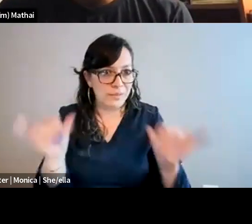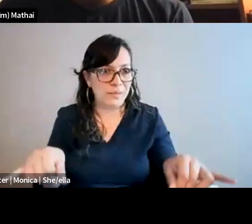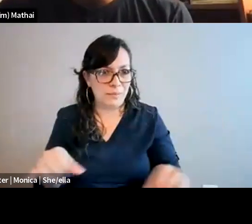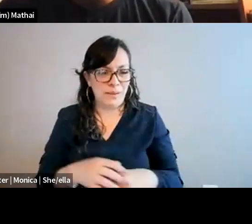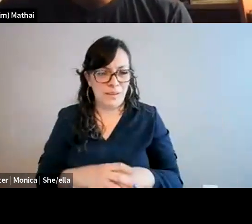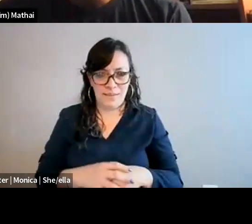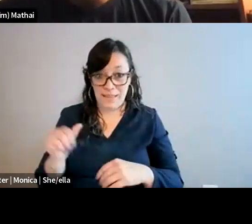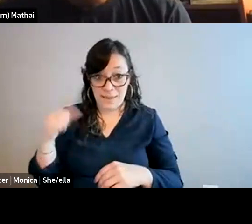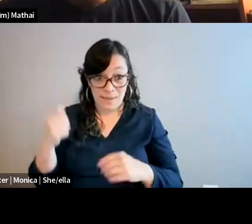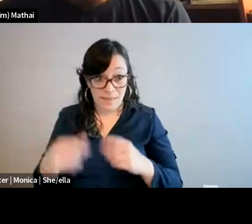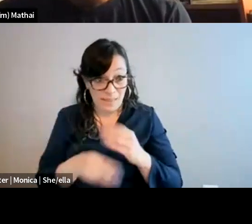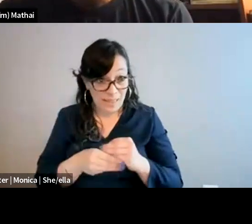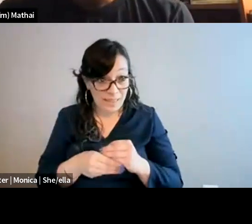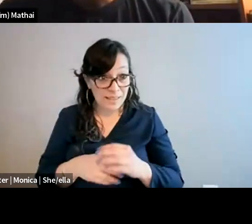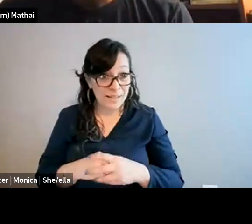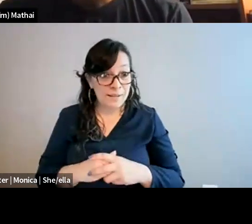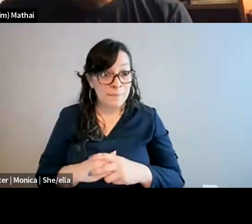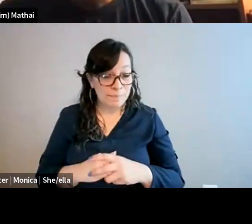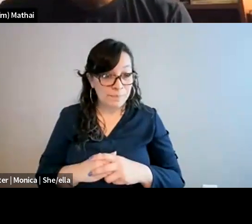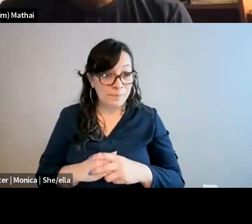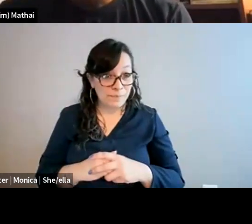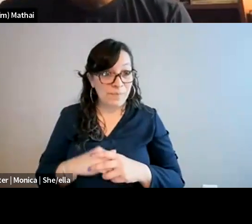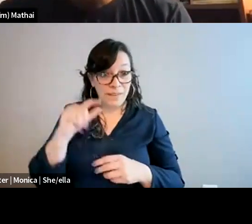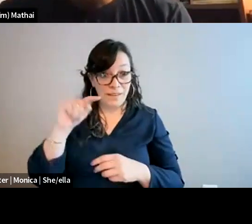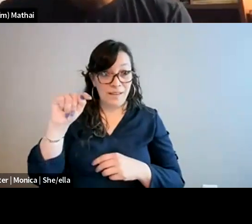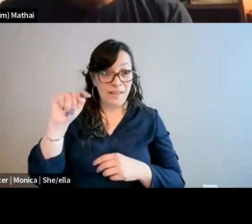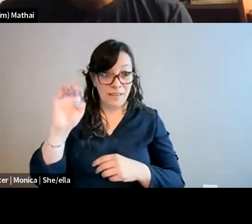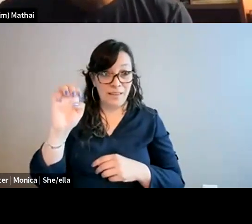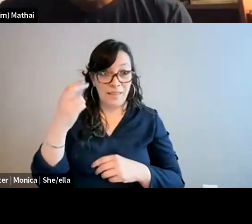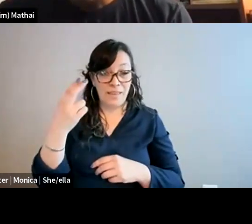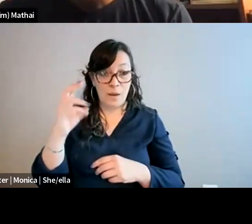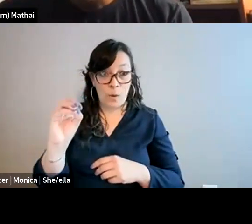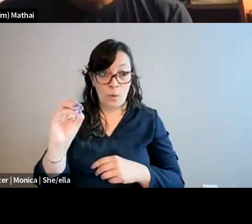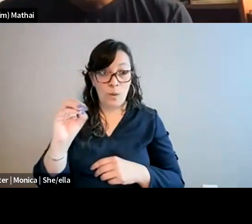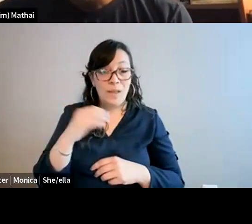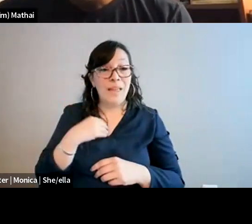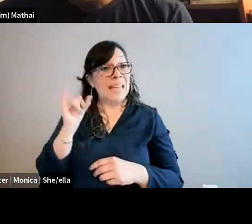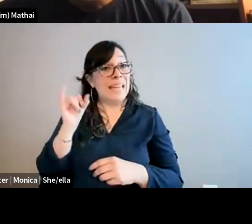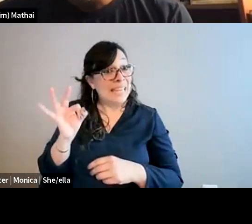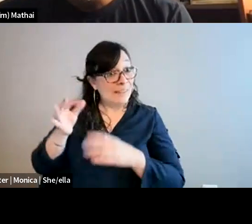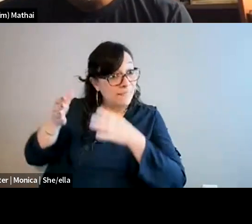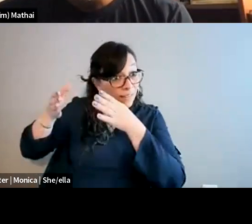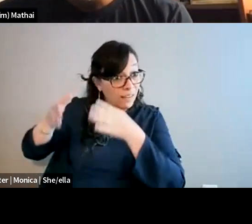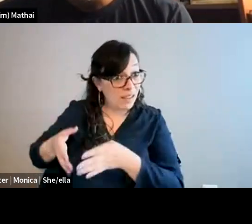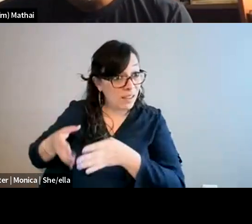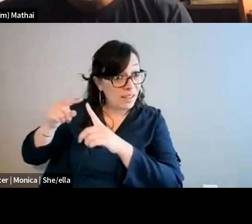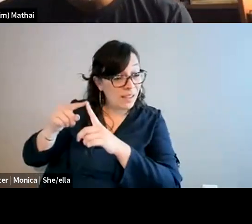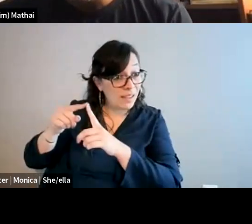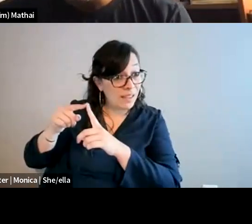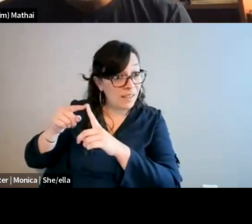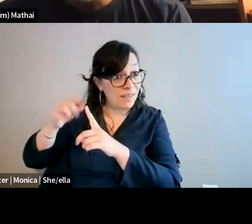Is there anybody else would like to go? And may I add a piggyback off of that? If they happen to miss the